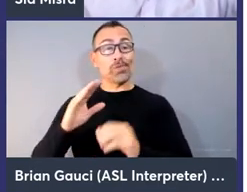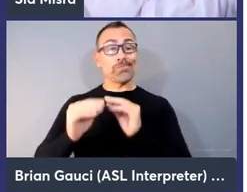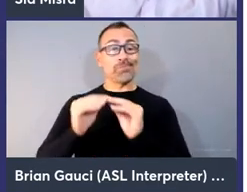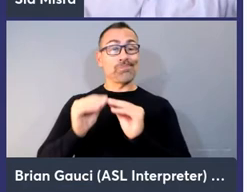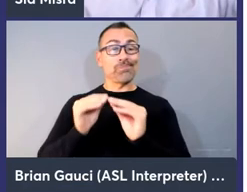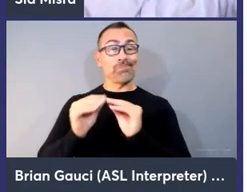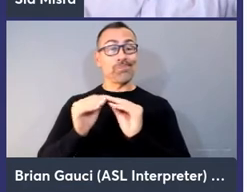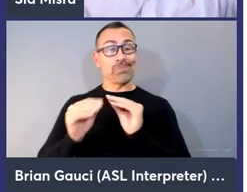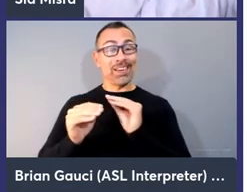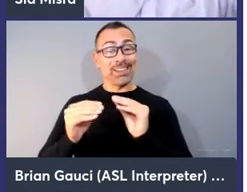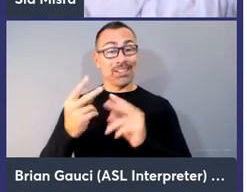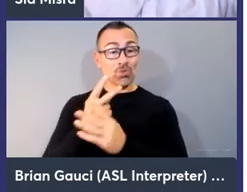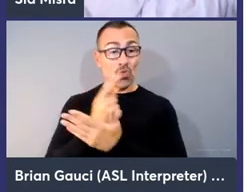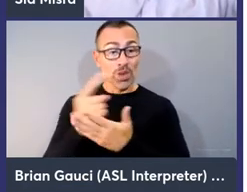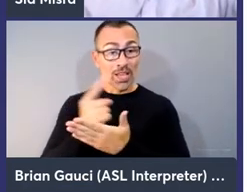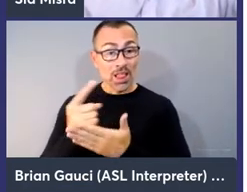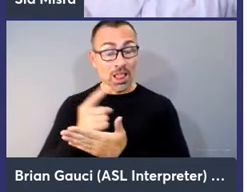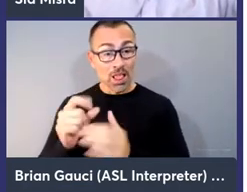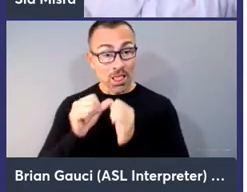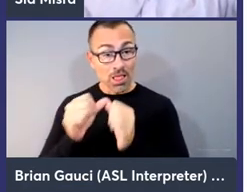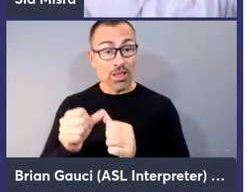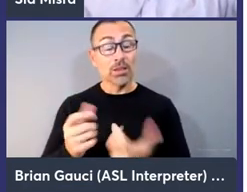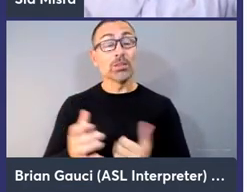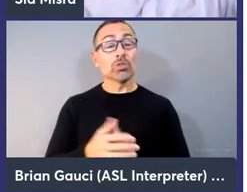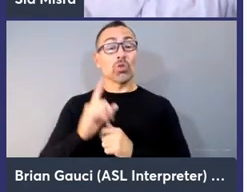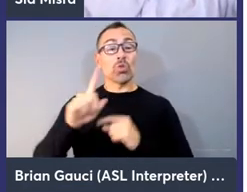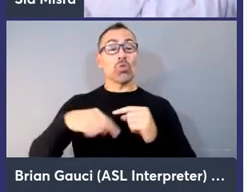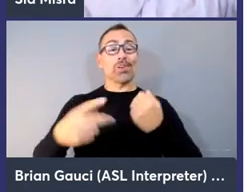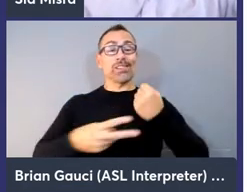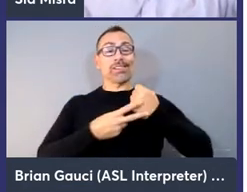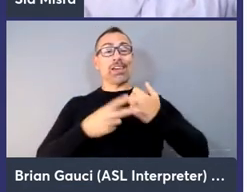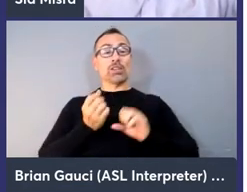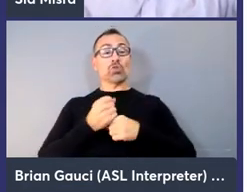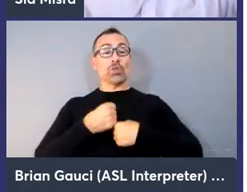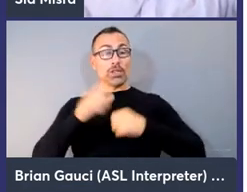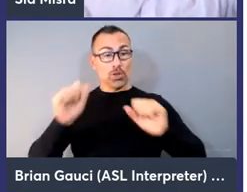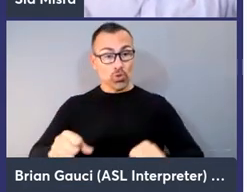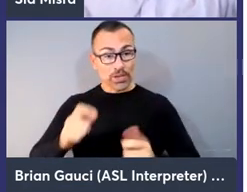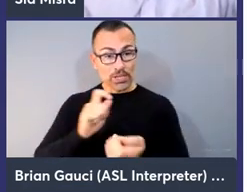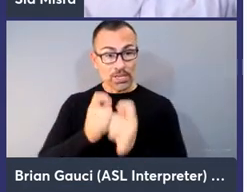Okay. So once the cache is created, you'll be able to update this as well. Got it.